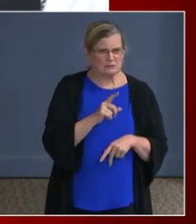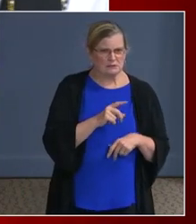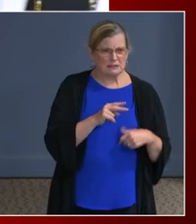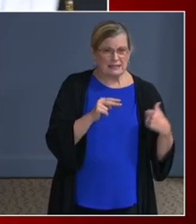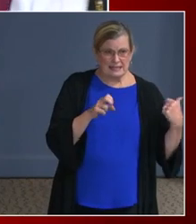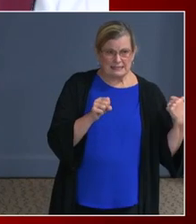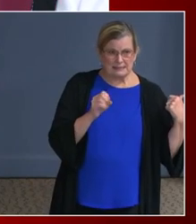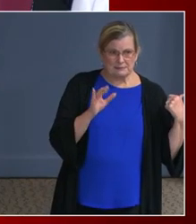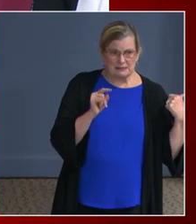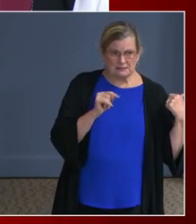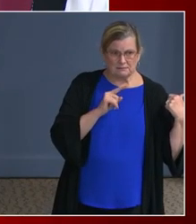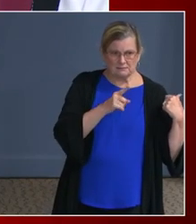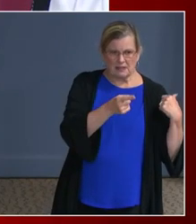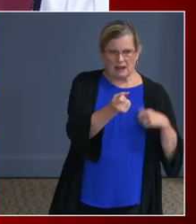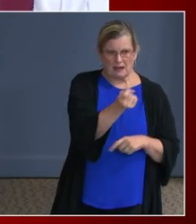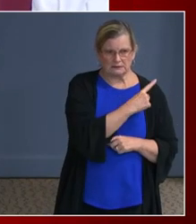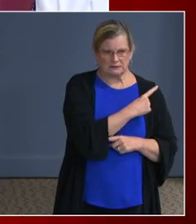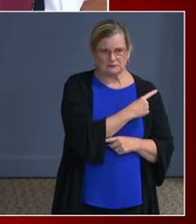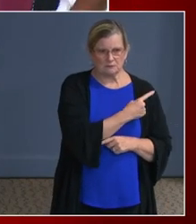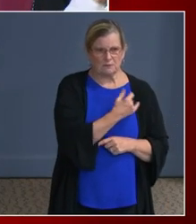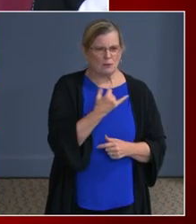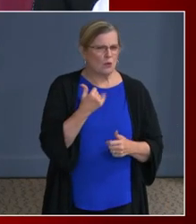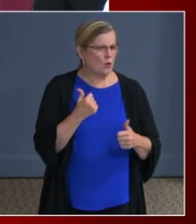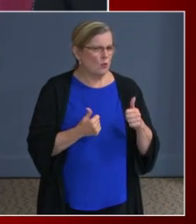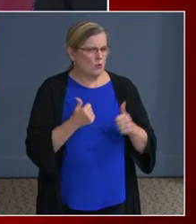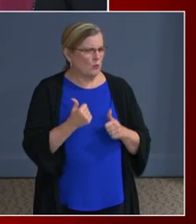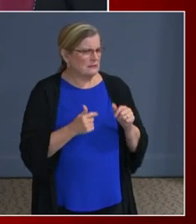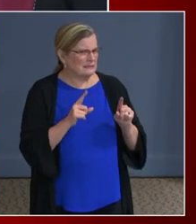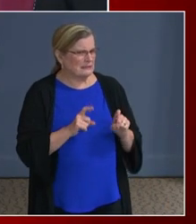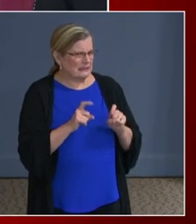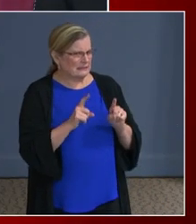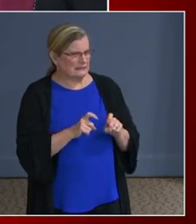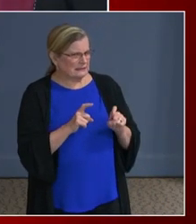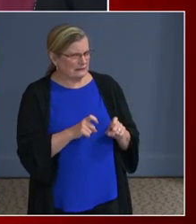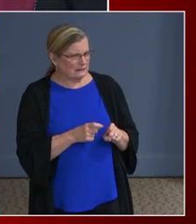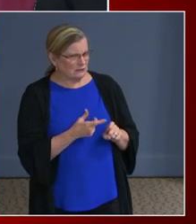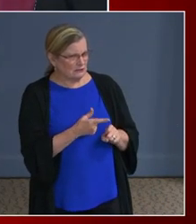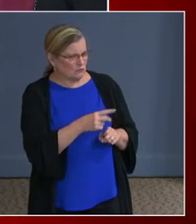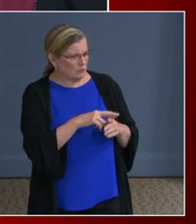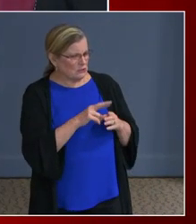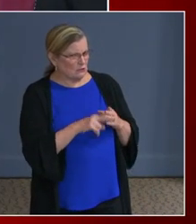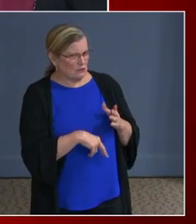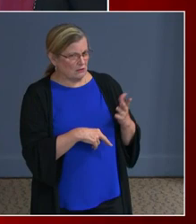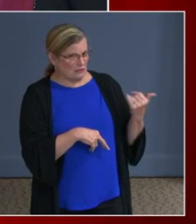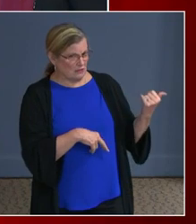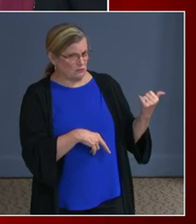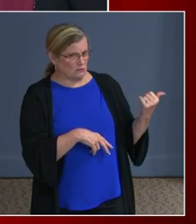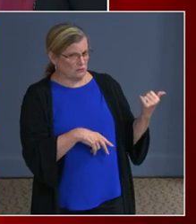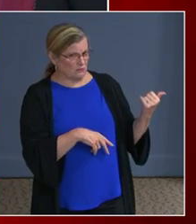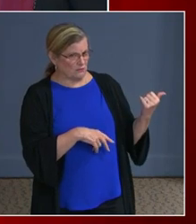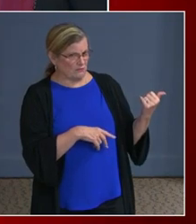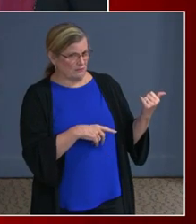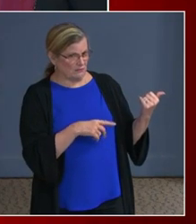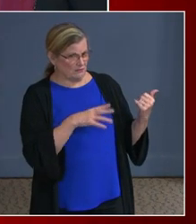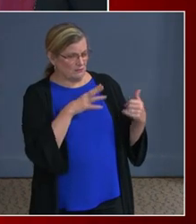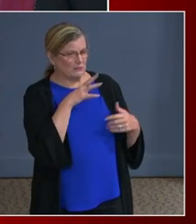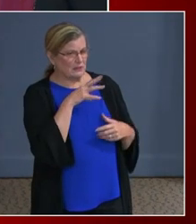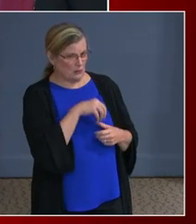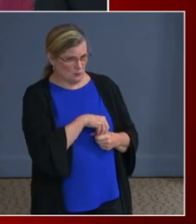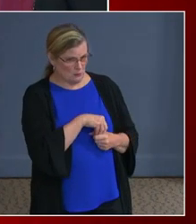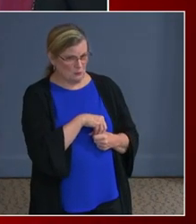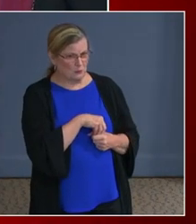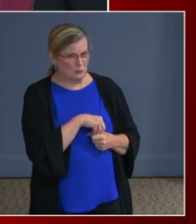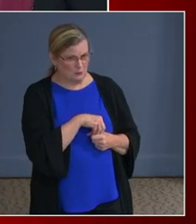with rapid testing test results, are those included in the daily numbers that DC is releasing for